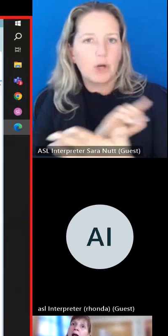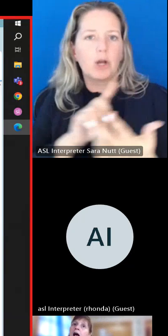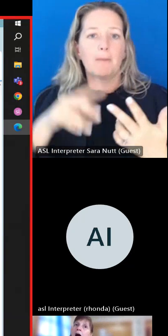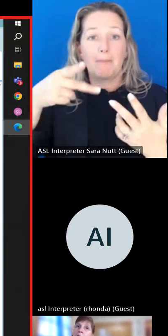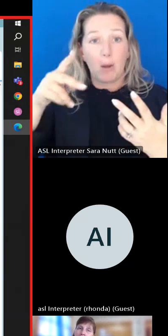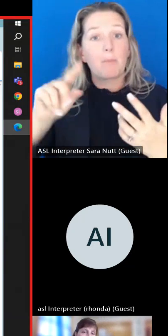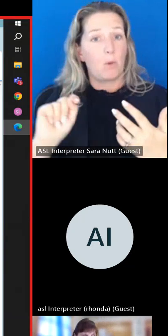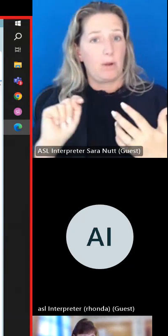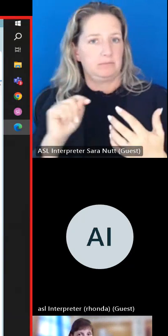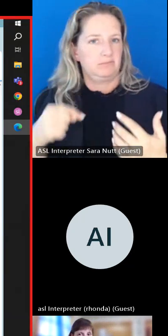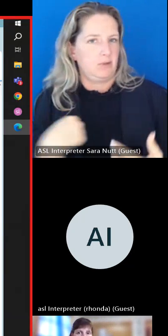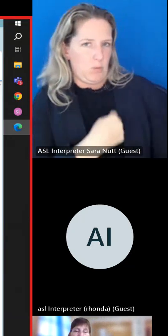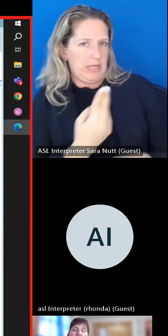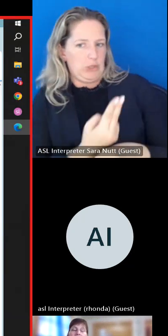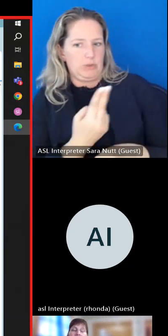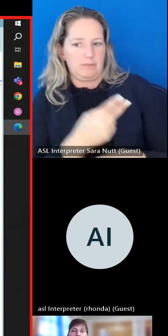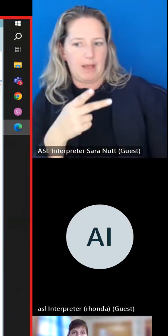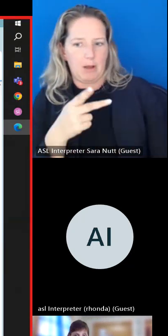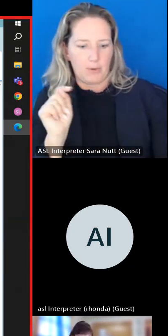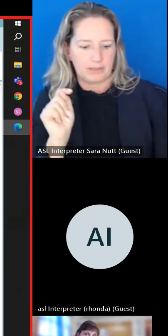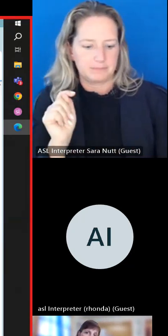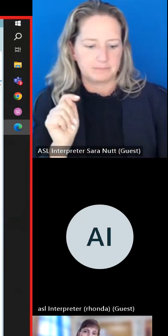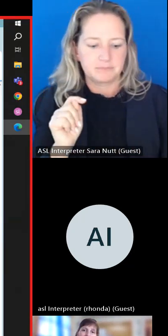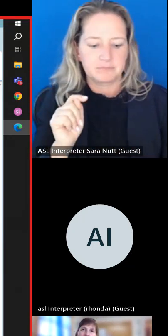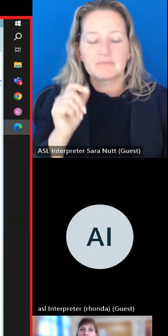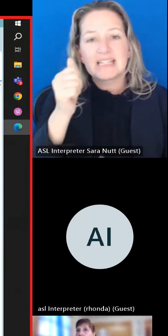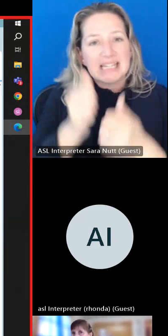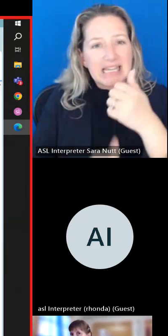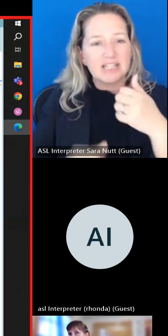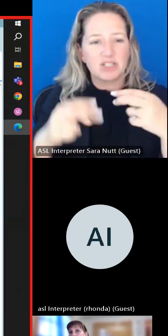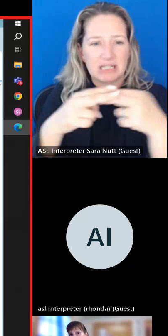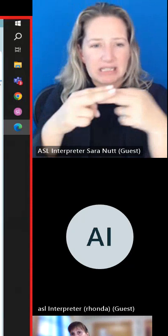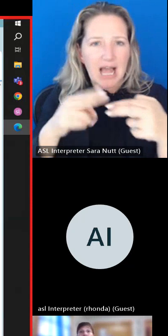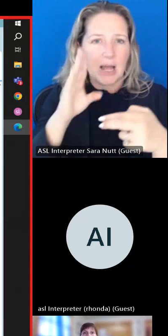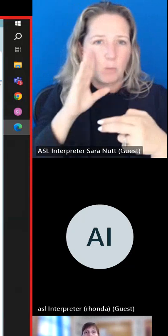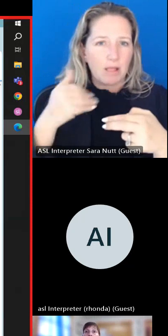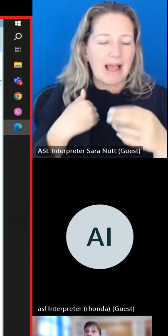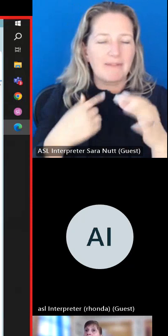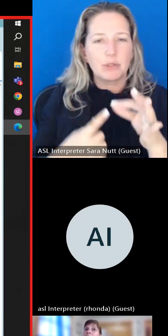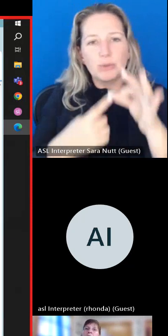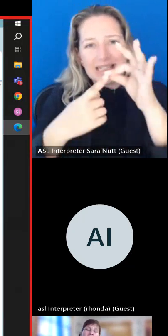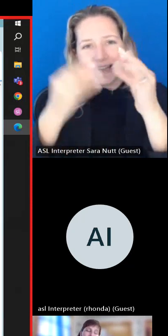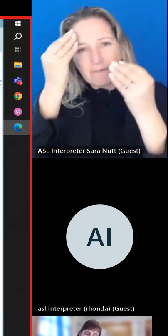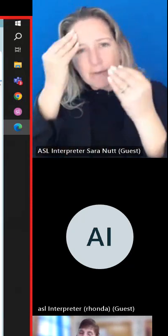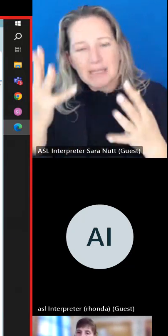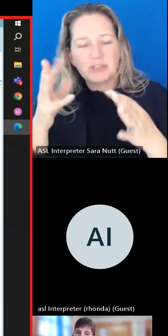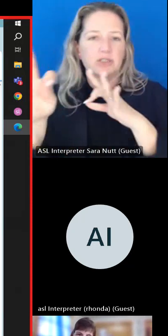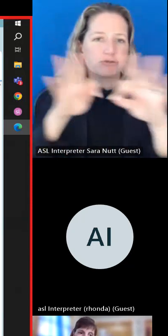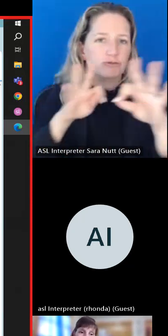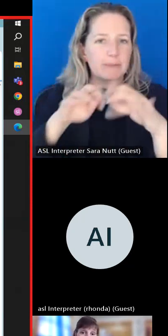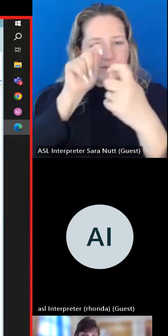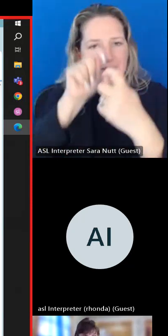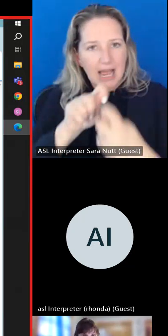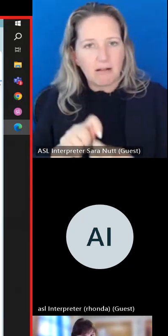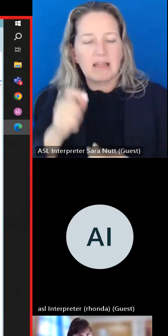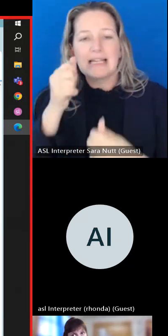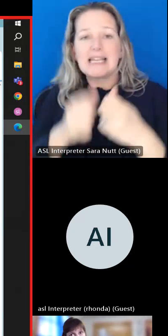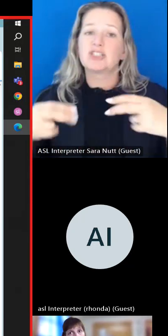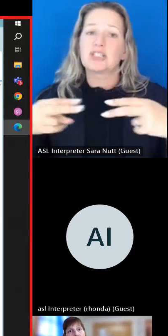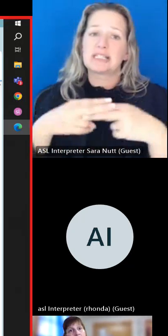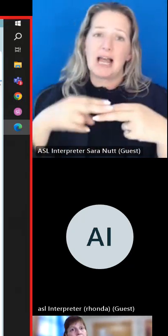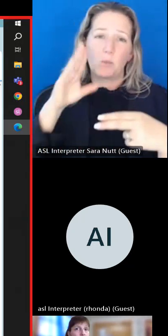does. Each slide should have a unique individual descriptive title. Each slide should have